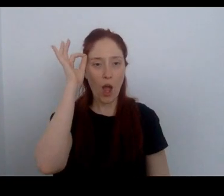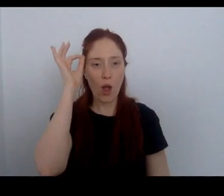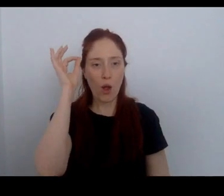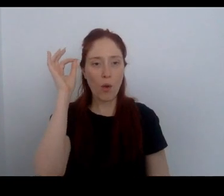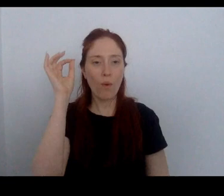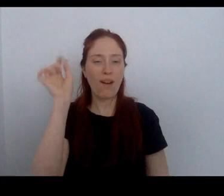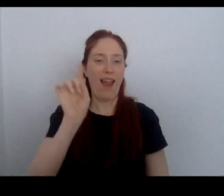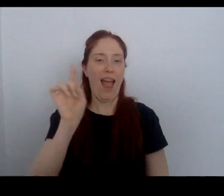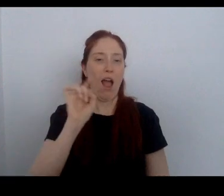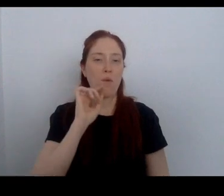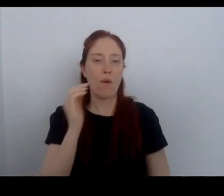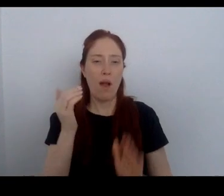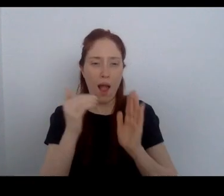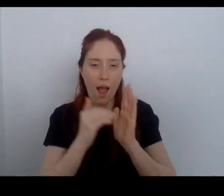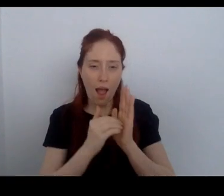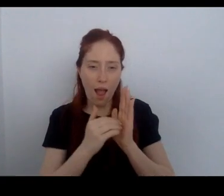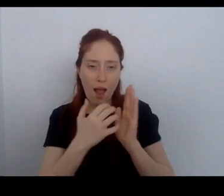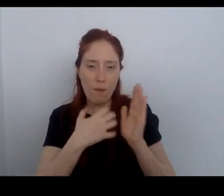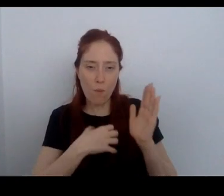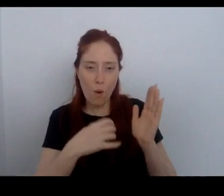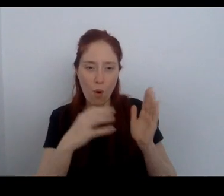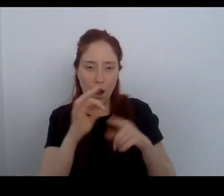but someone's asked,